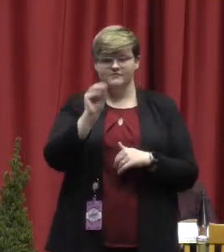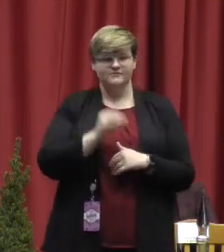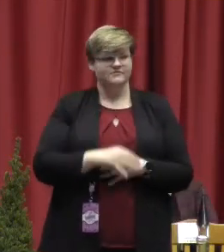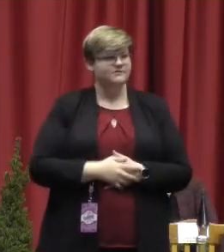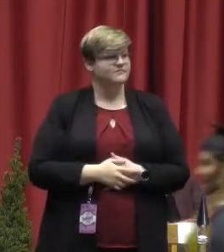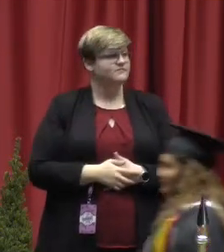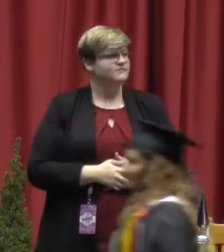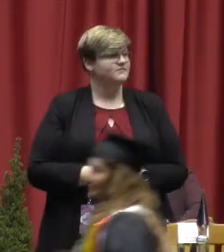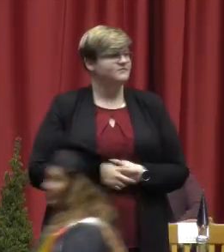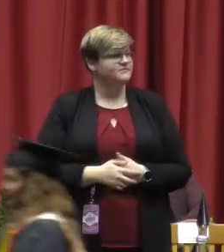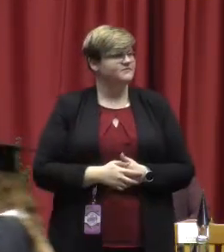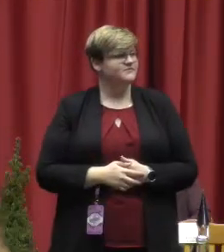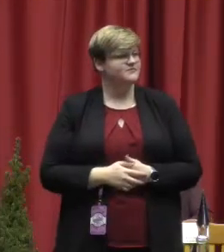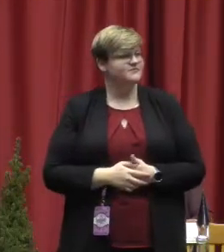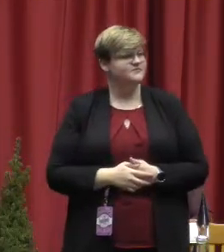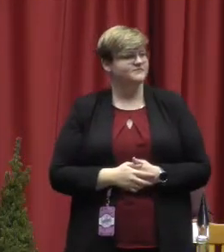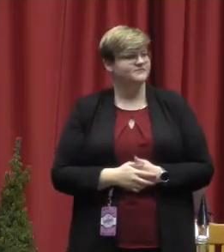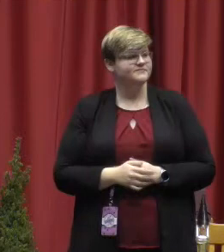Rachel!